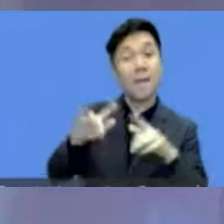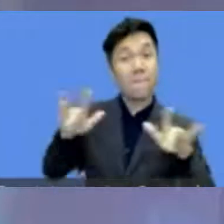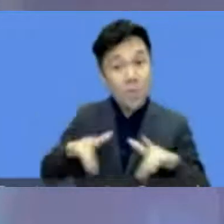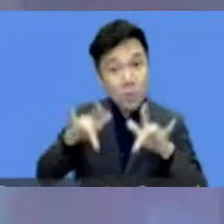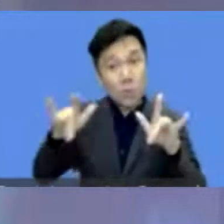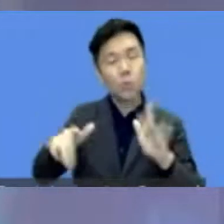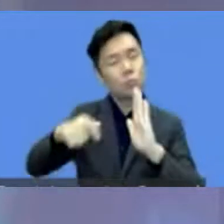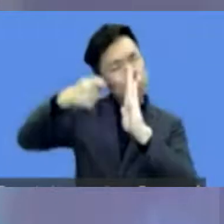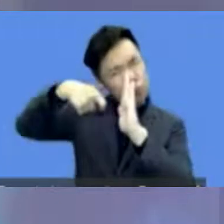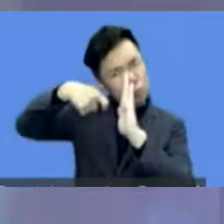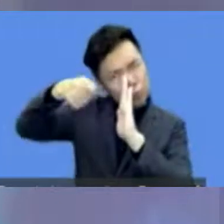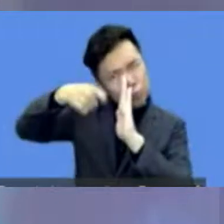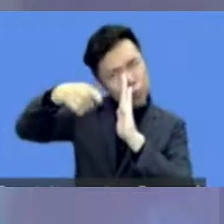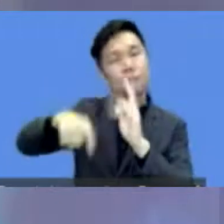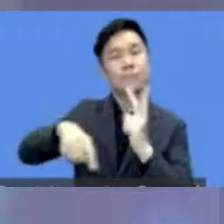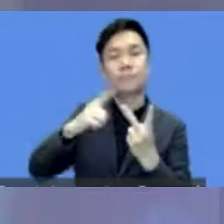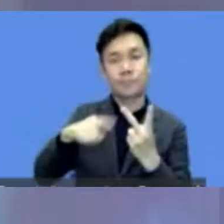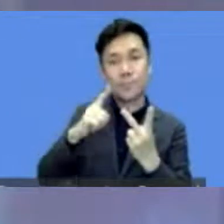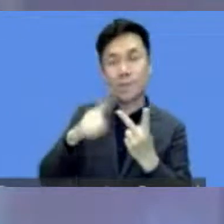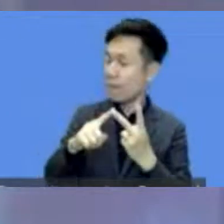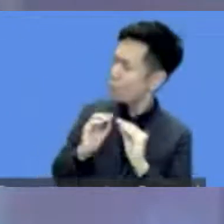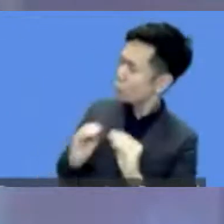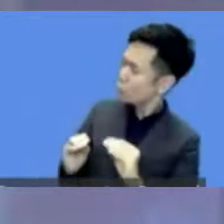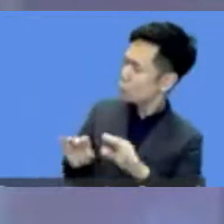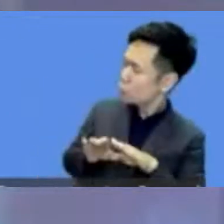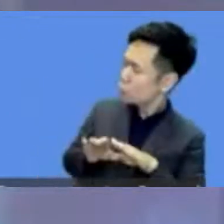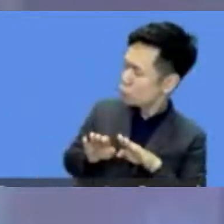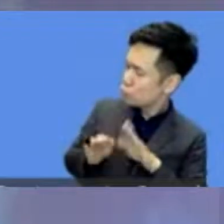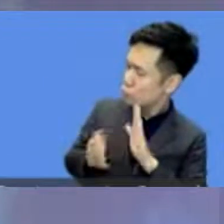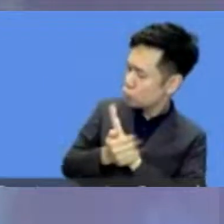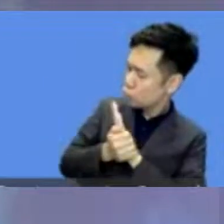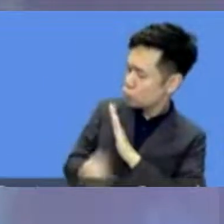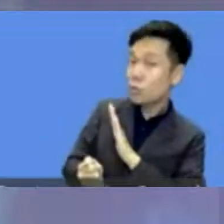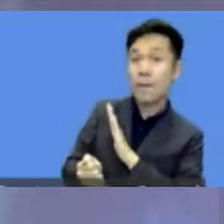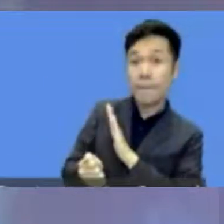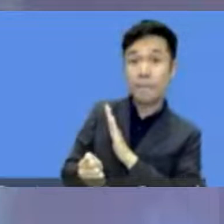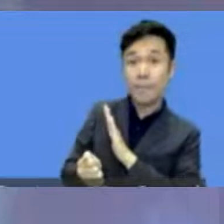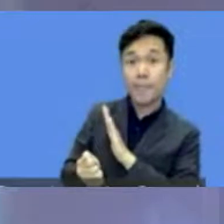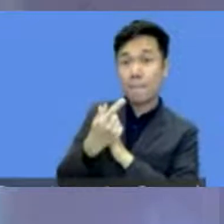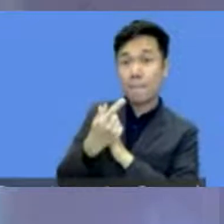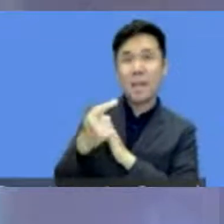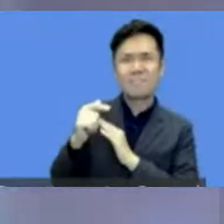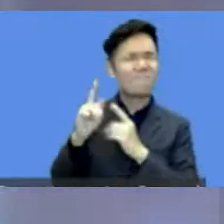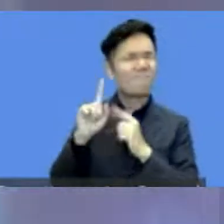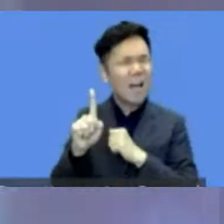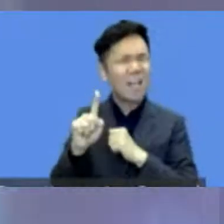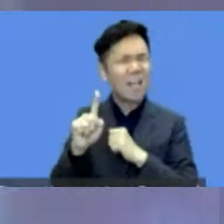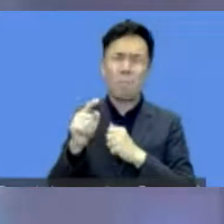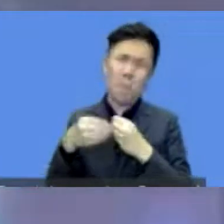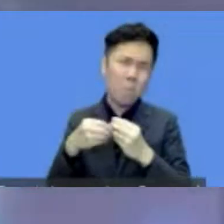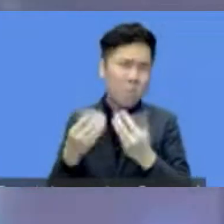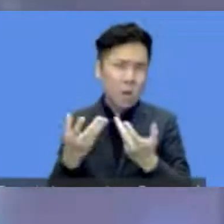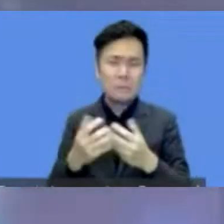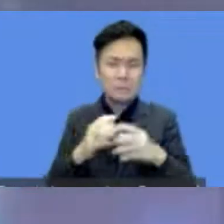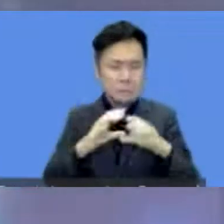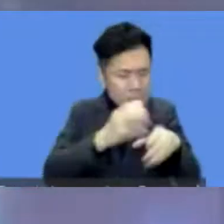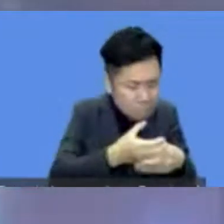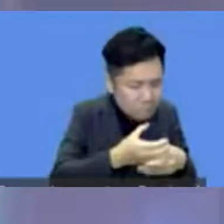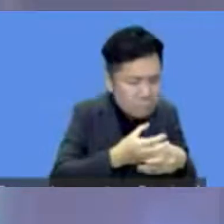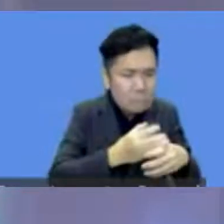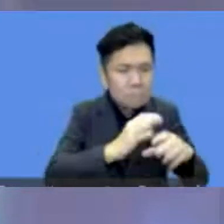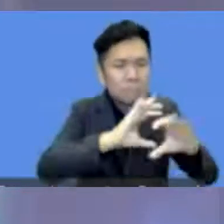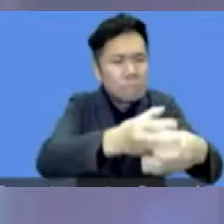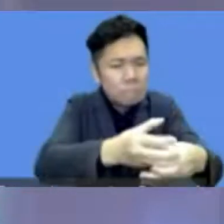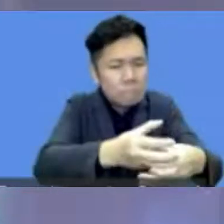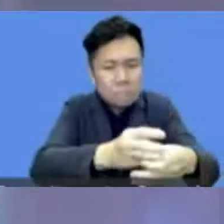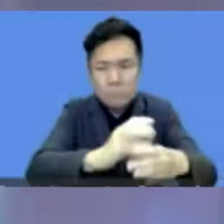focus on technical training. But the problem is it is happening in silos. So we need to have a holistic approach.